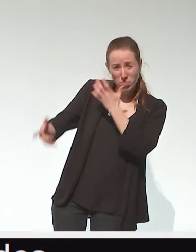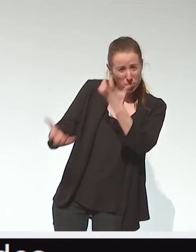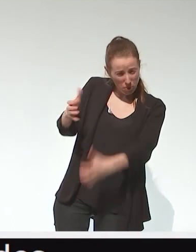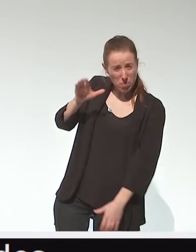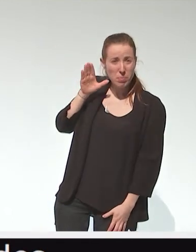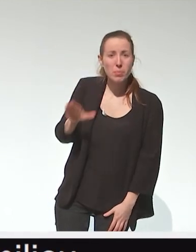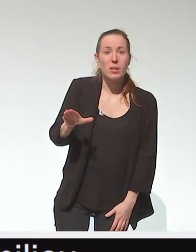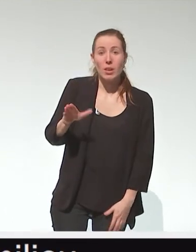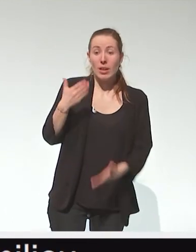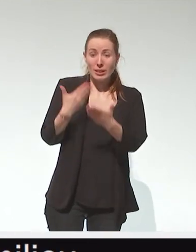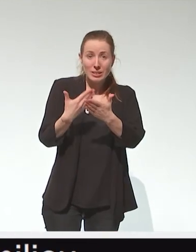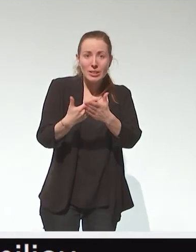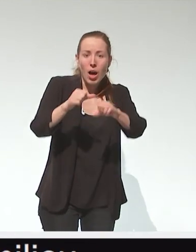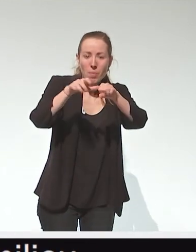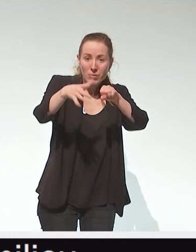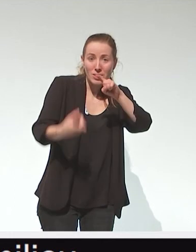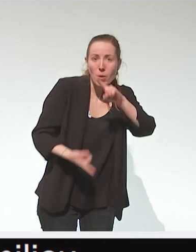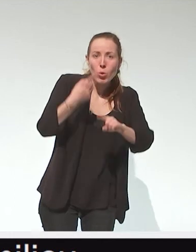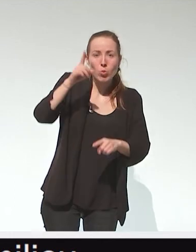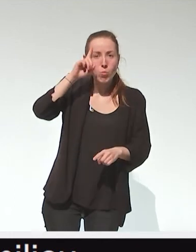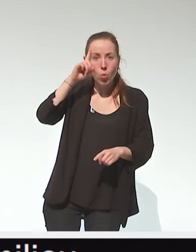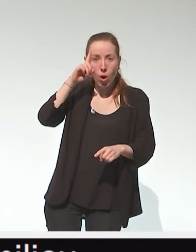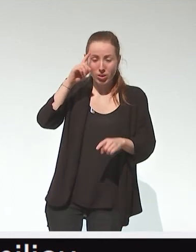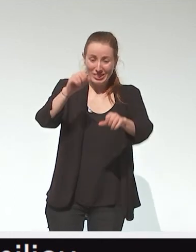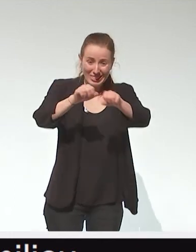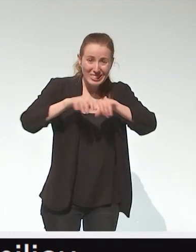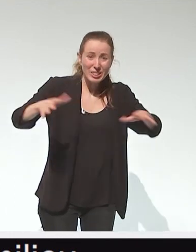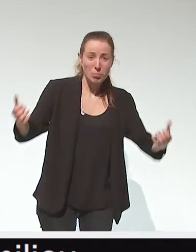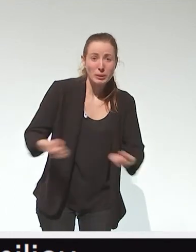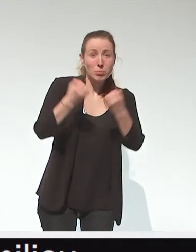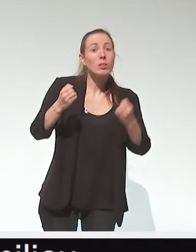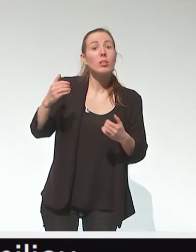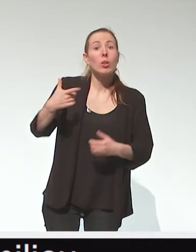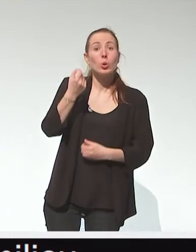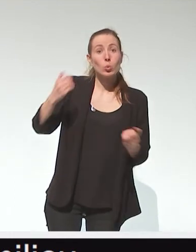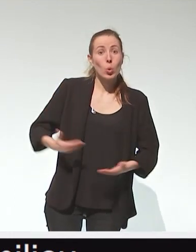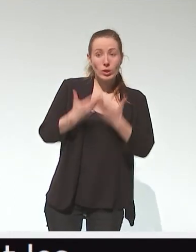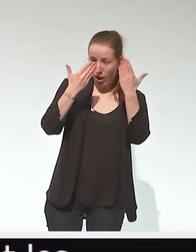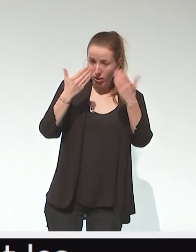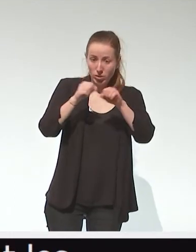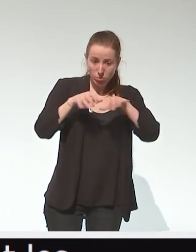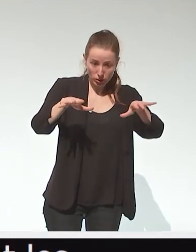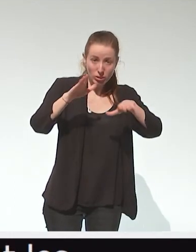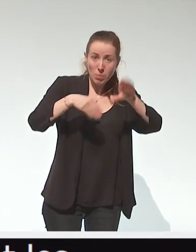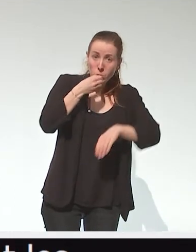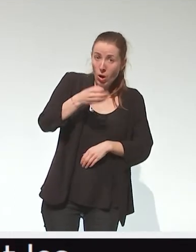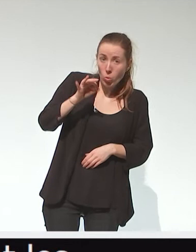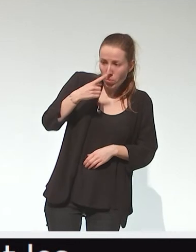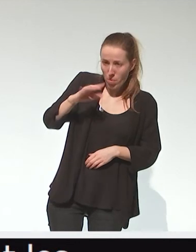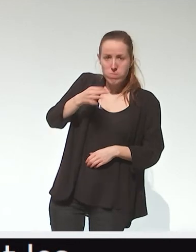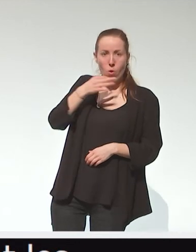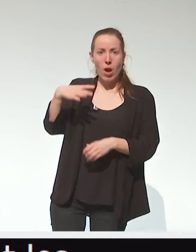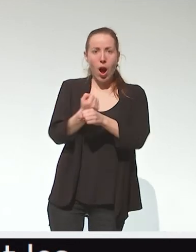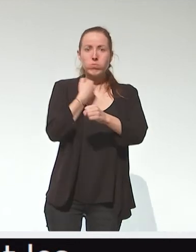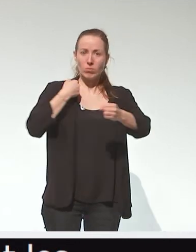has identified that as a major stepping stone. But we need to do things right and talk about what you're doing right. So this is a